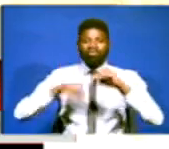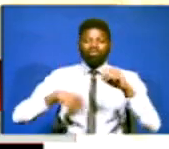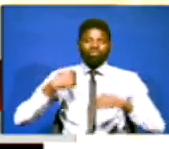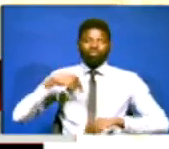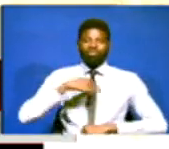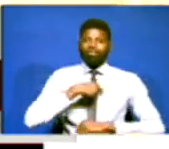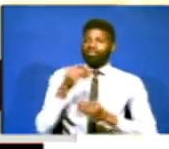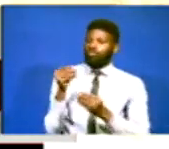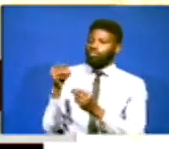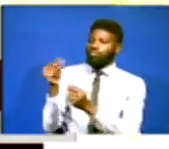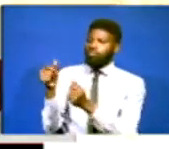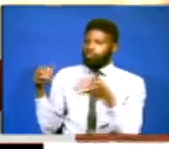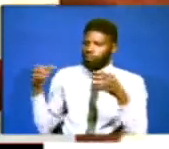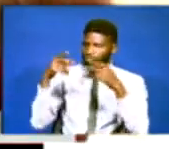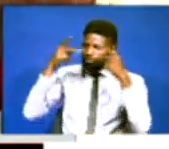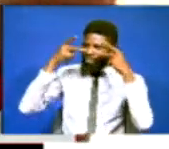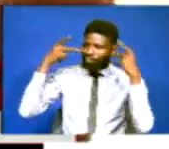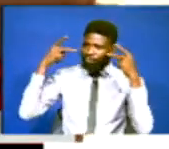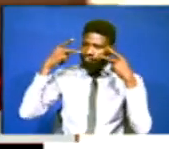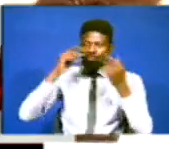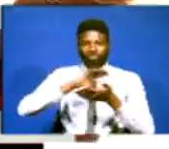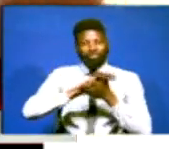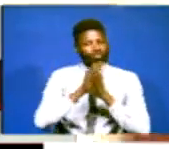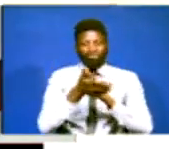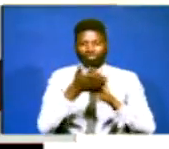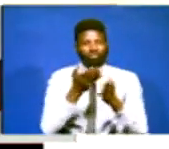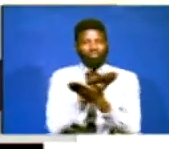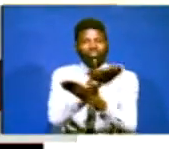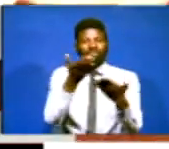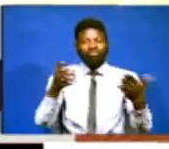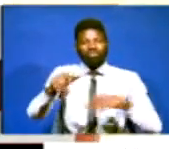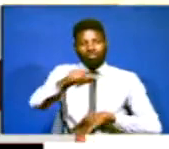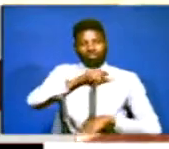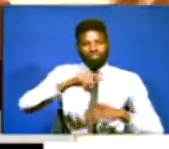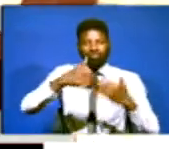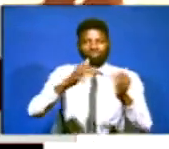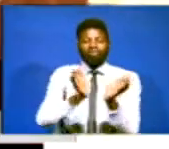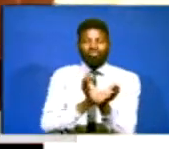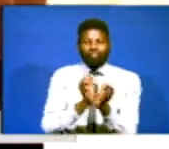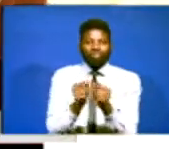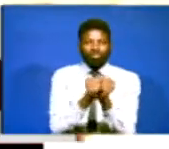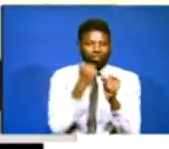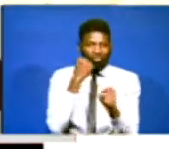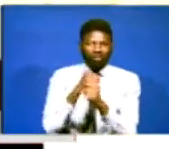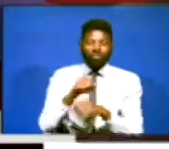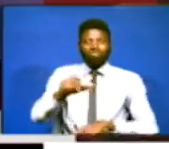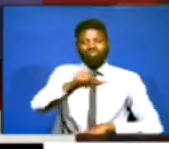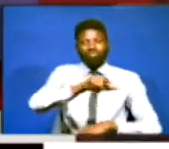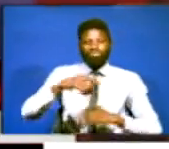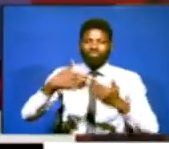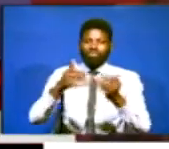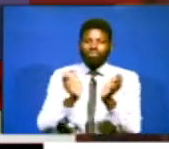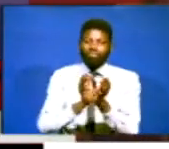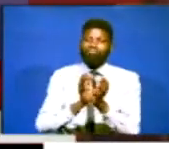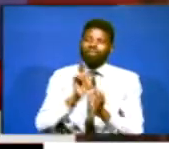against terror without not involving the local community. The local community should buy our idea.